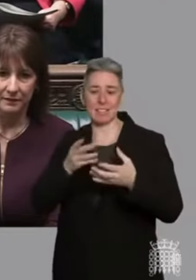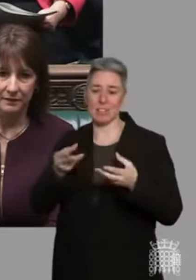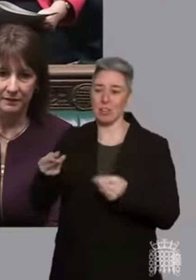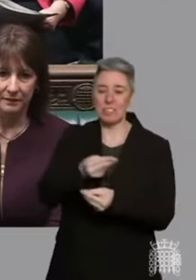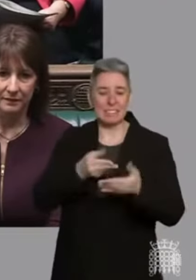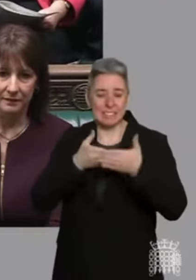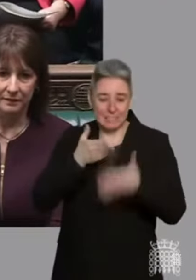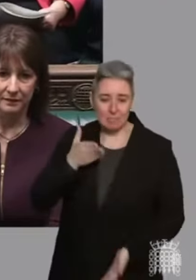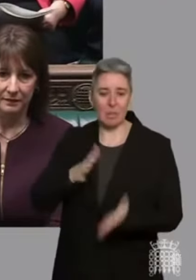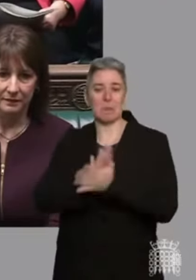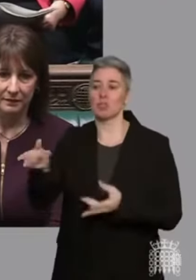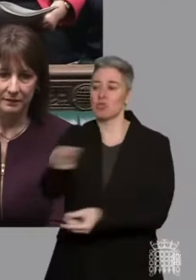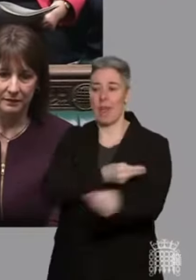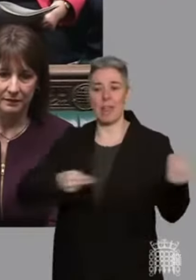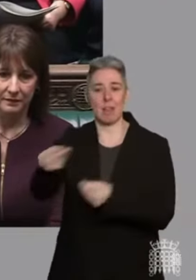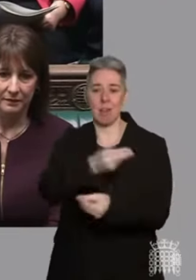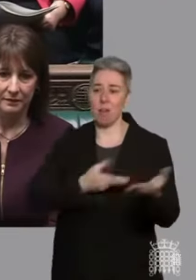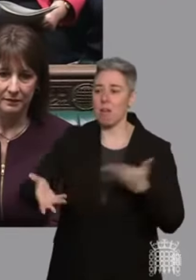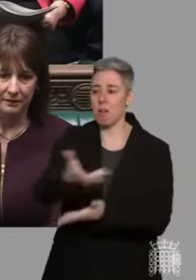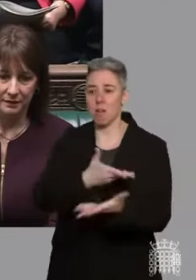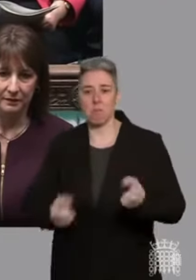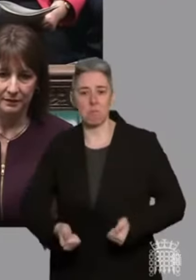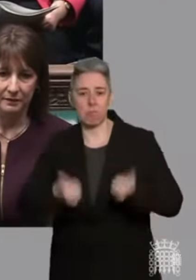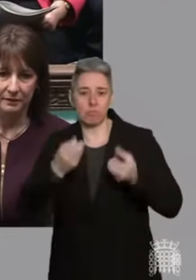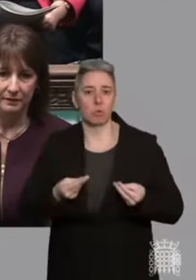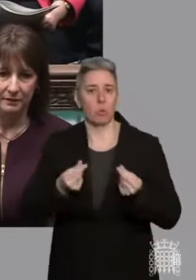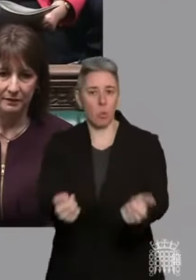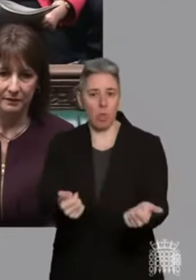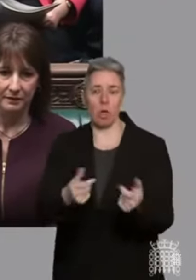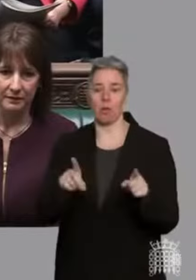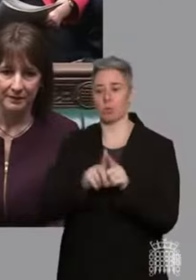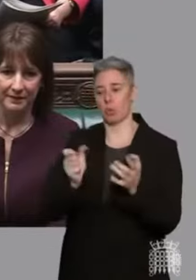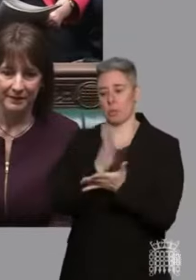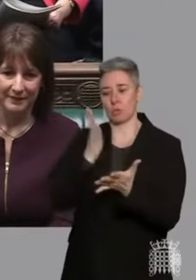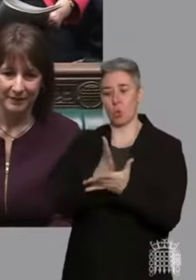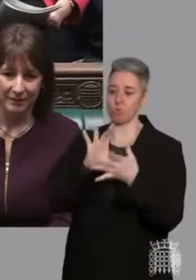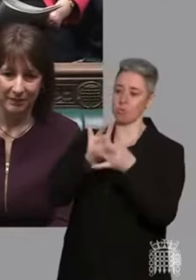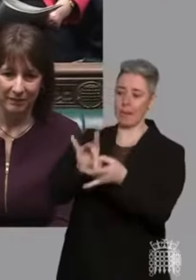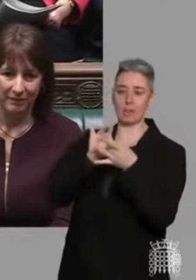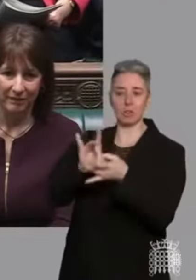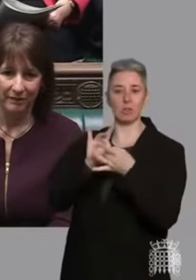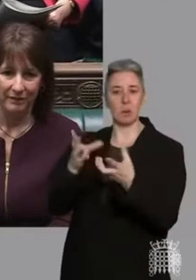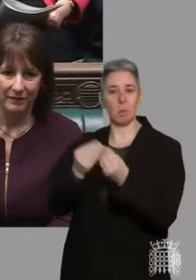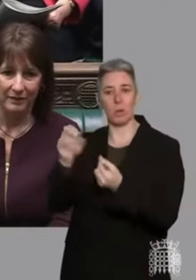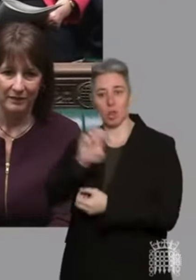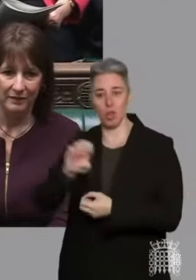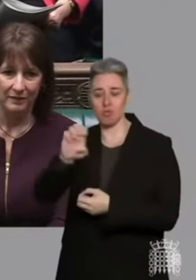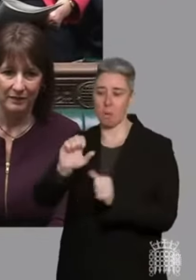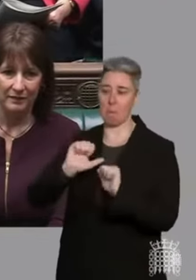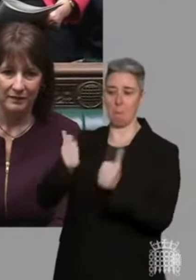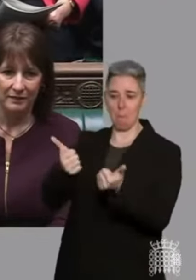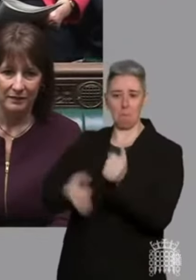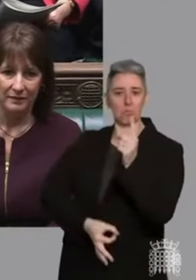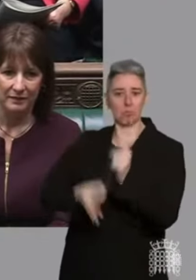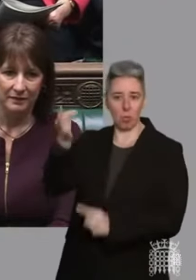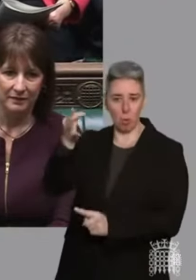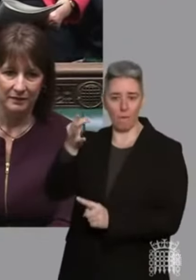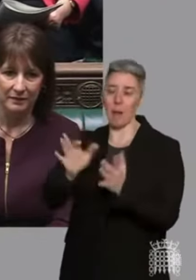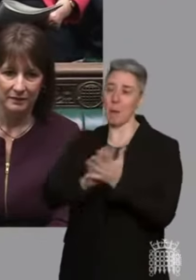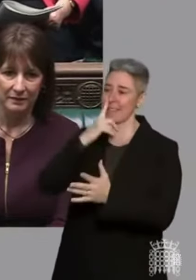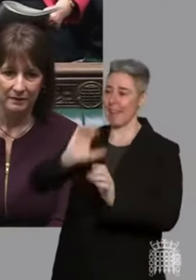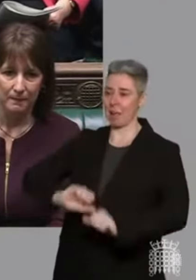with our European partners delivers for the British people. Mr. Speaker, this morning I had meetings with ministerial